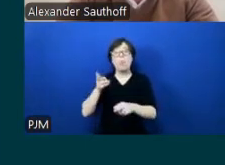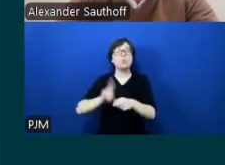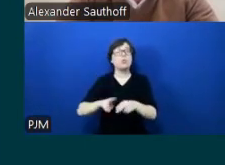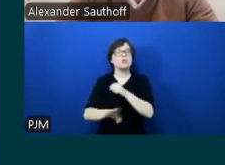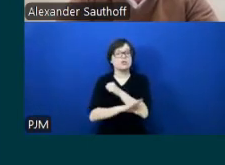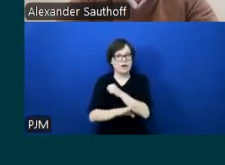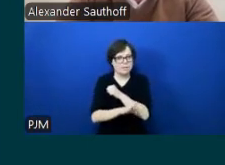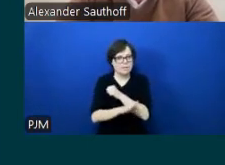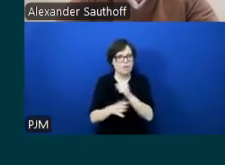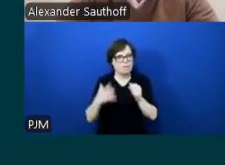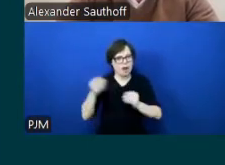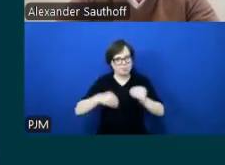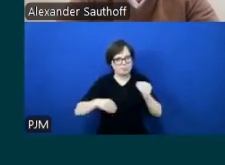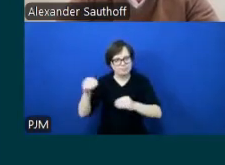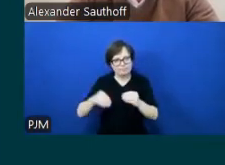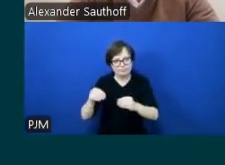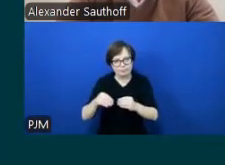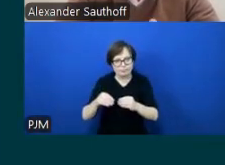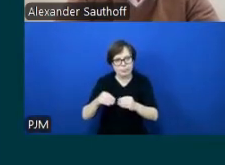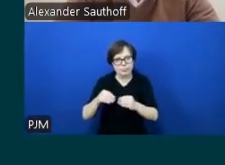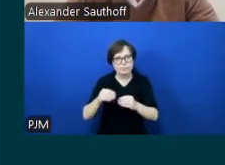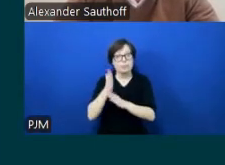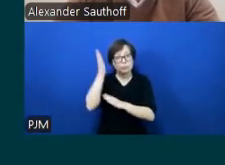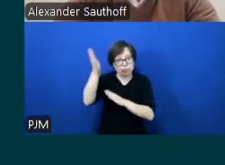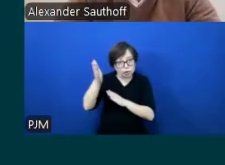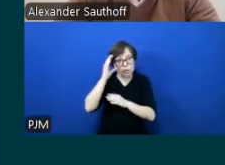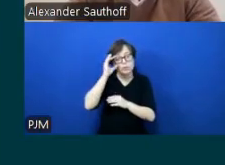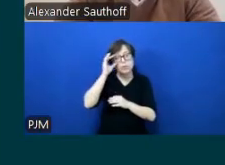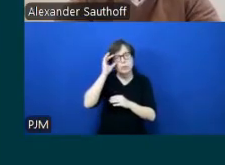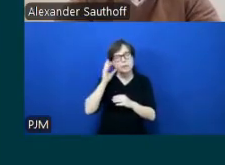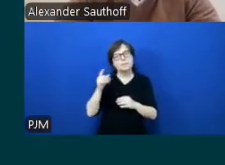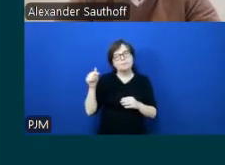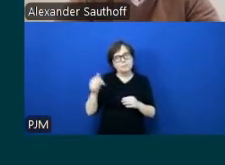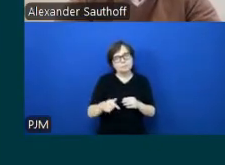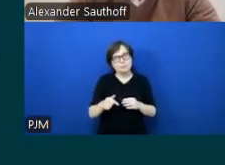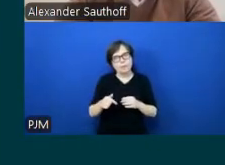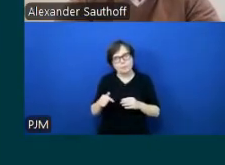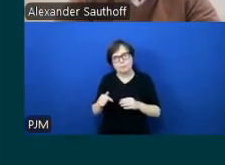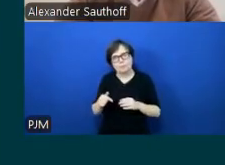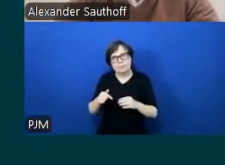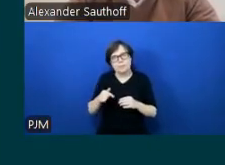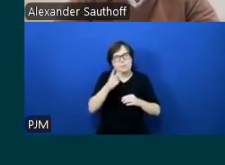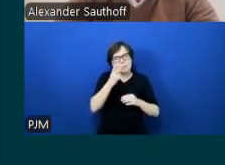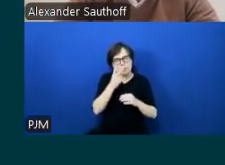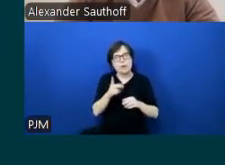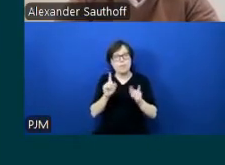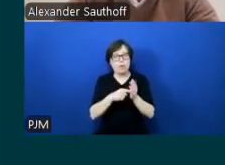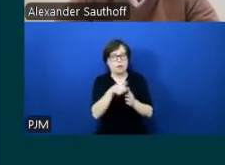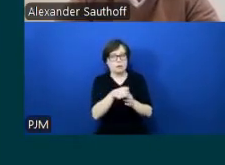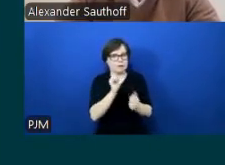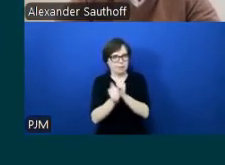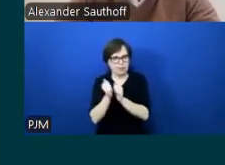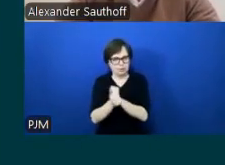for our cities that will thrive and that will still survive in the decades to come.